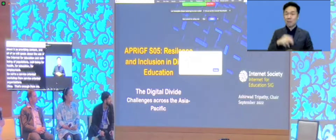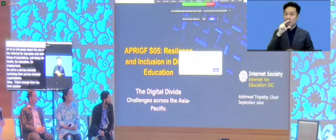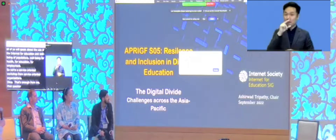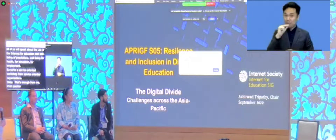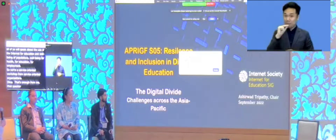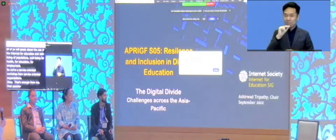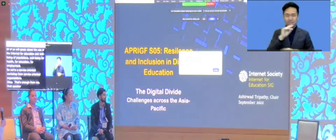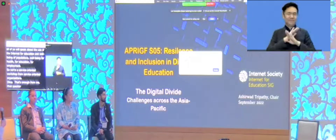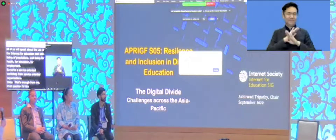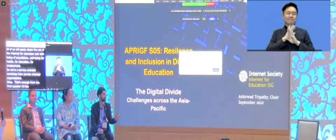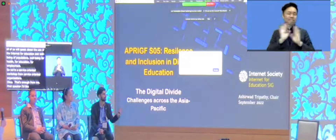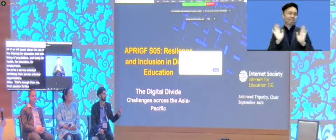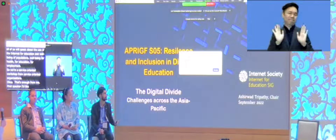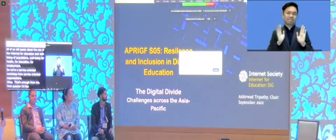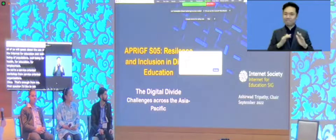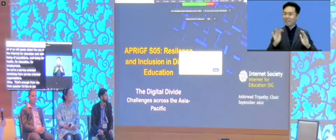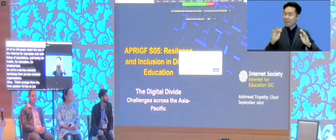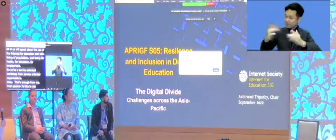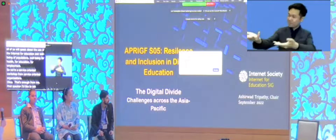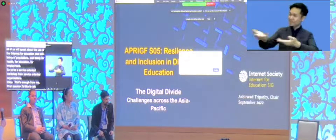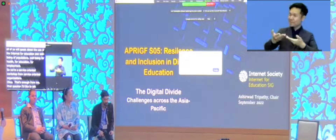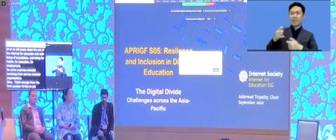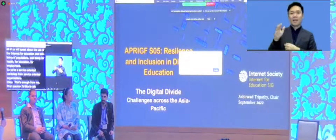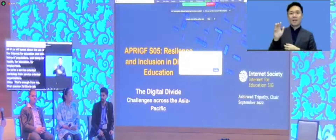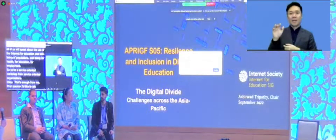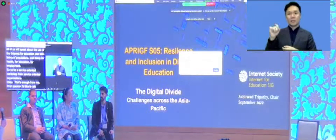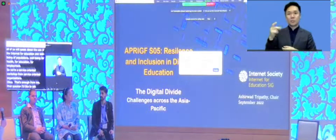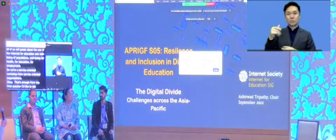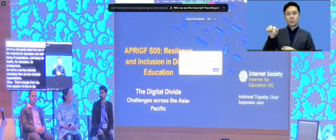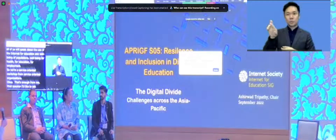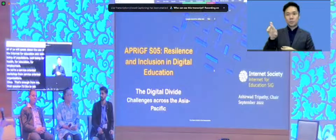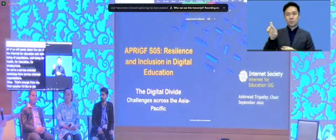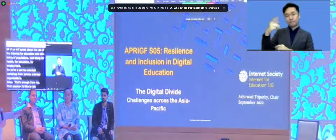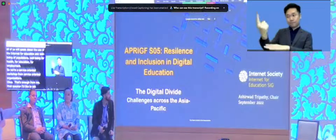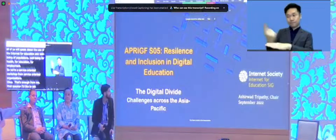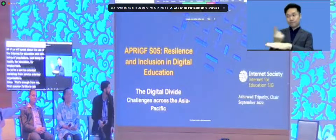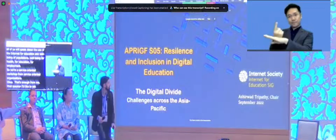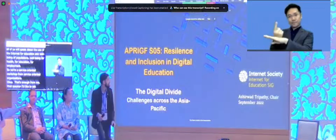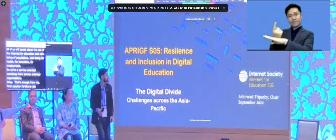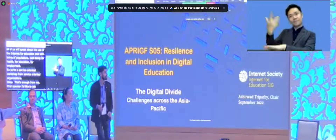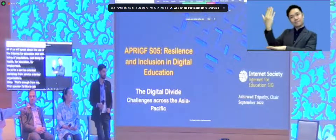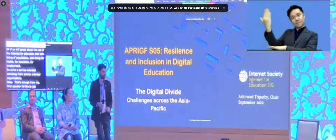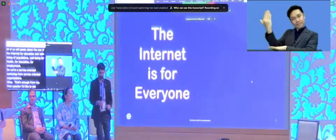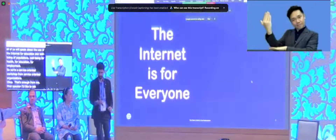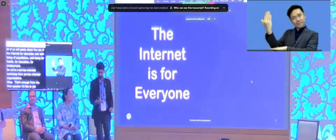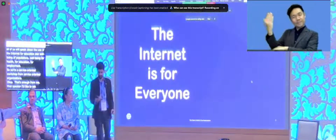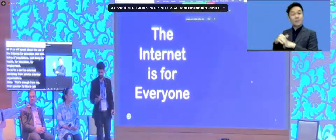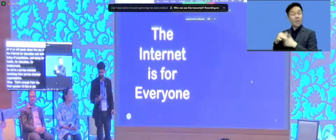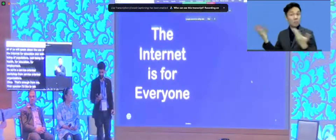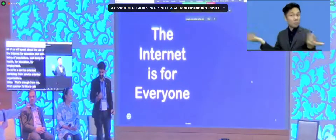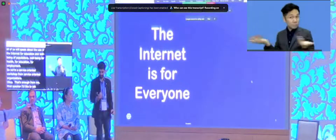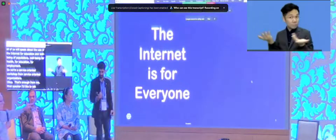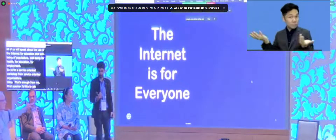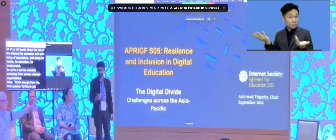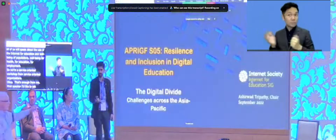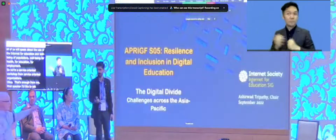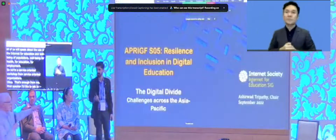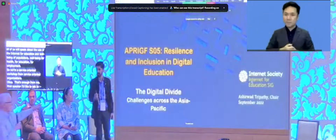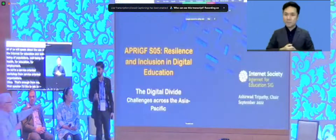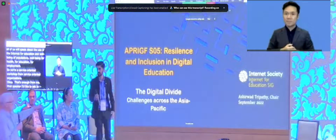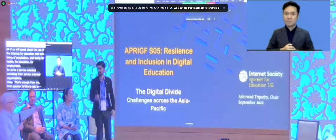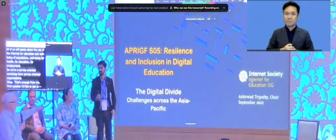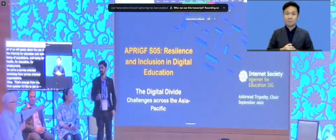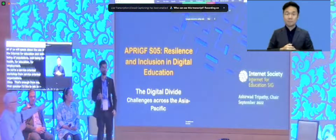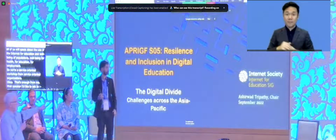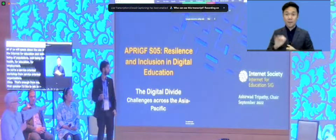Ashirwad to to speak. Just, can you